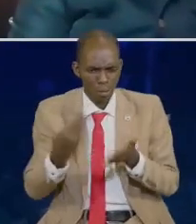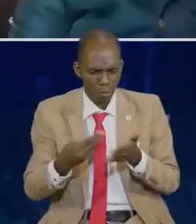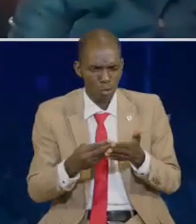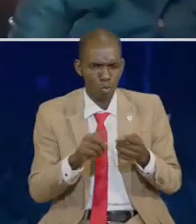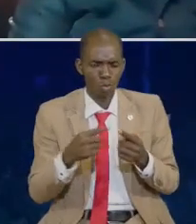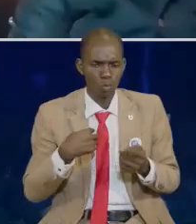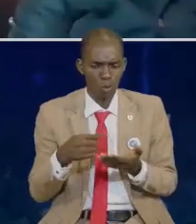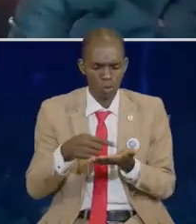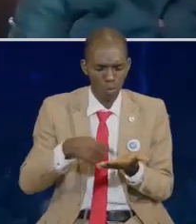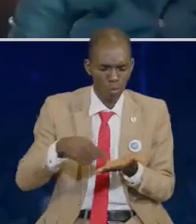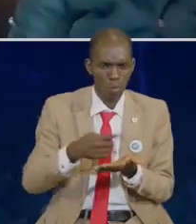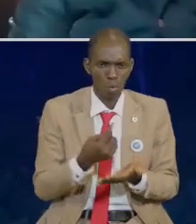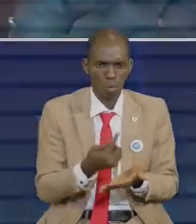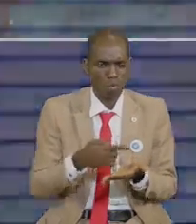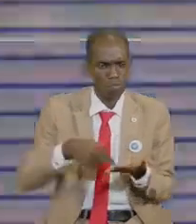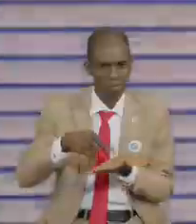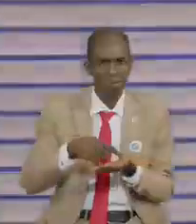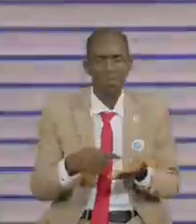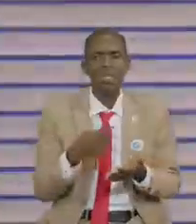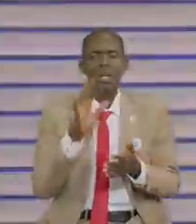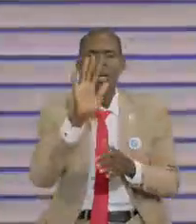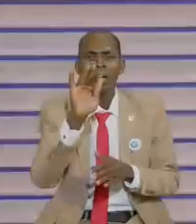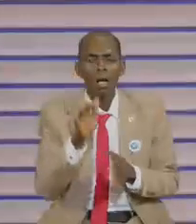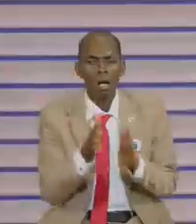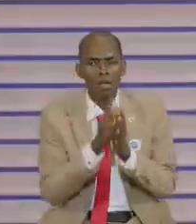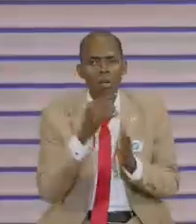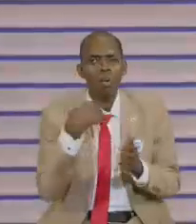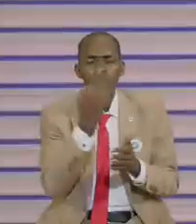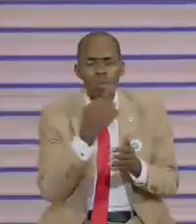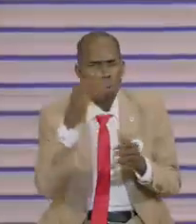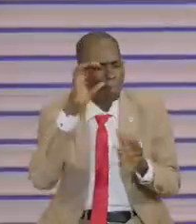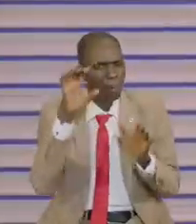And he said, whose image or superscription is this?